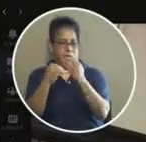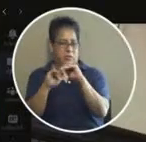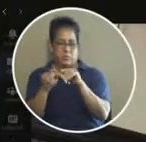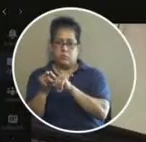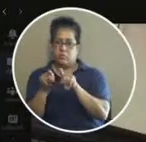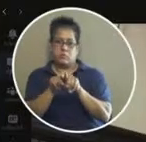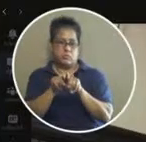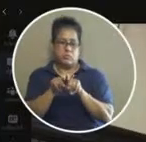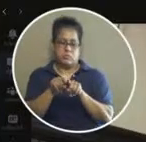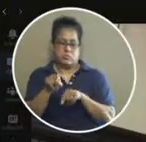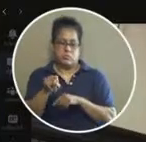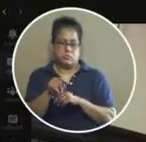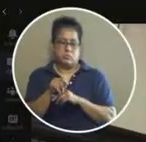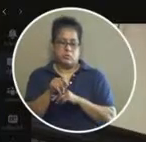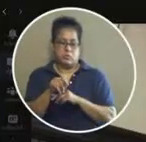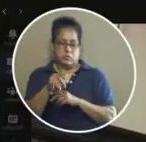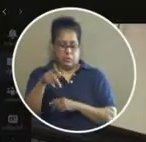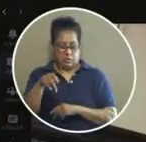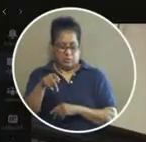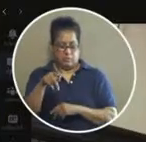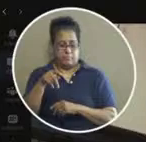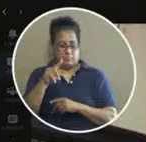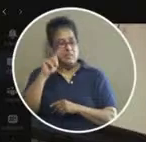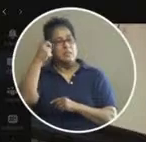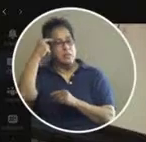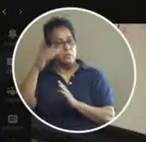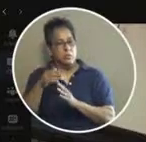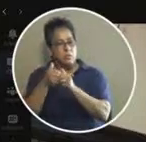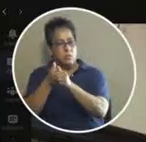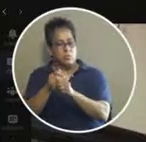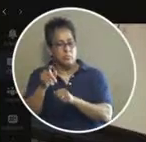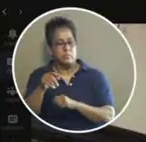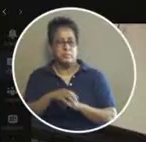limit on that per the governor.